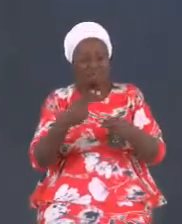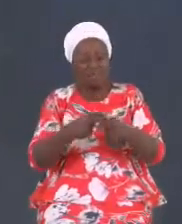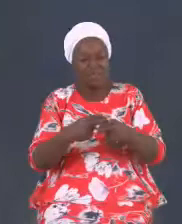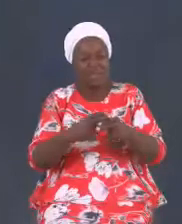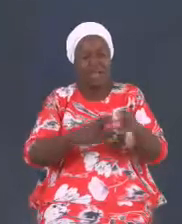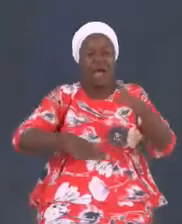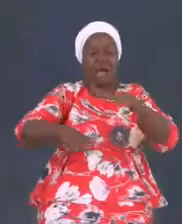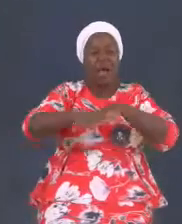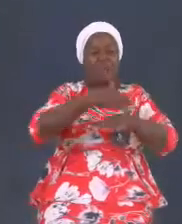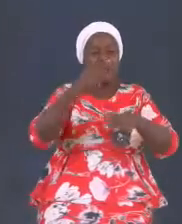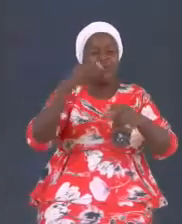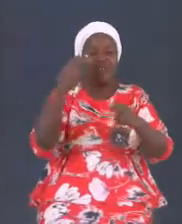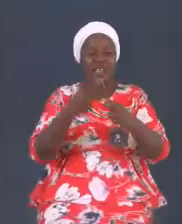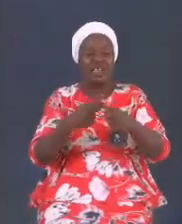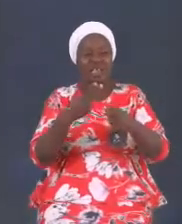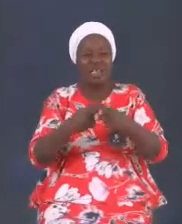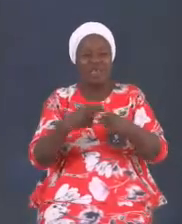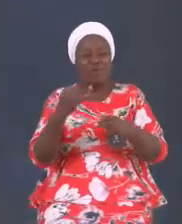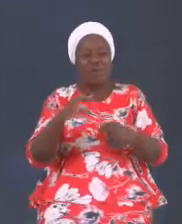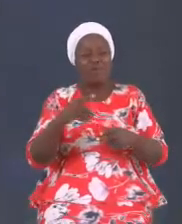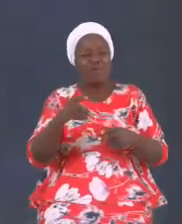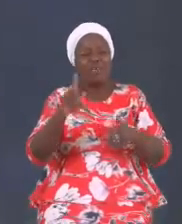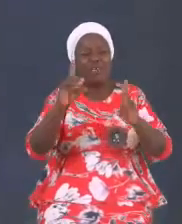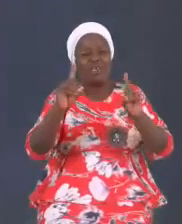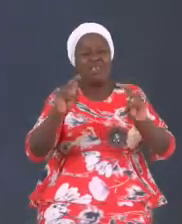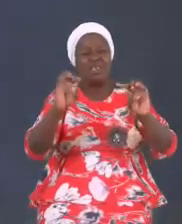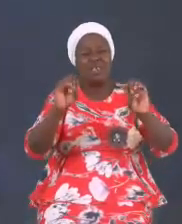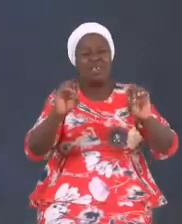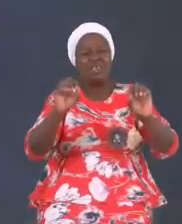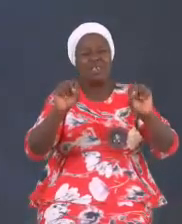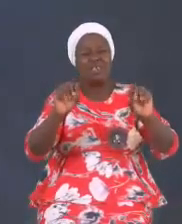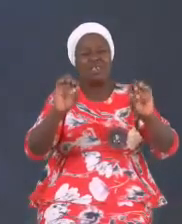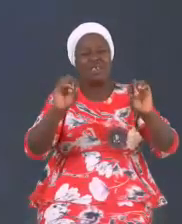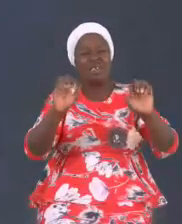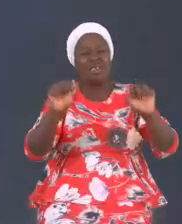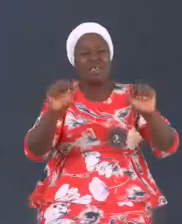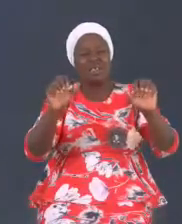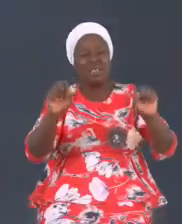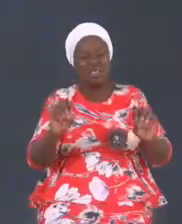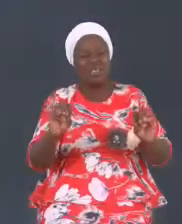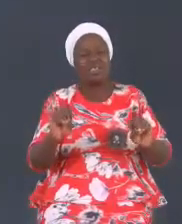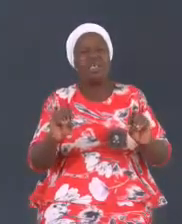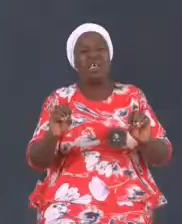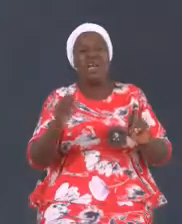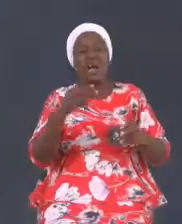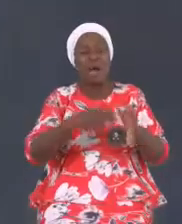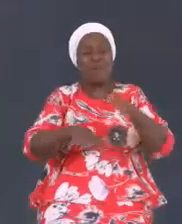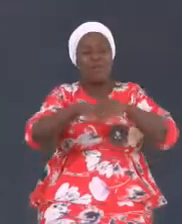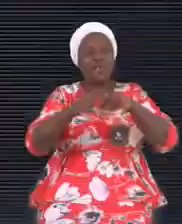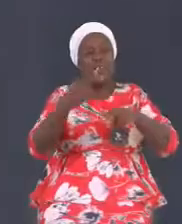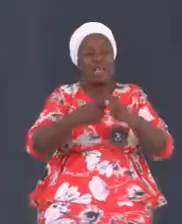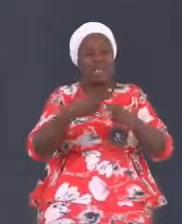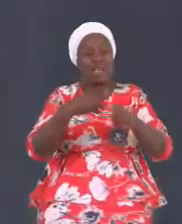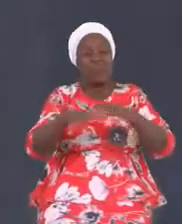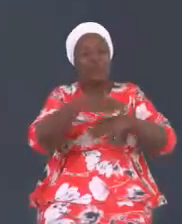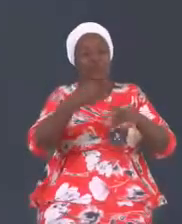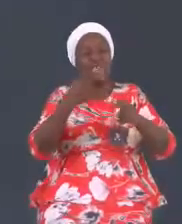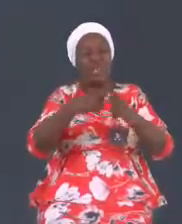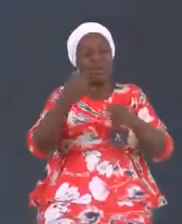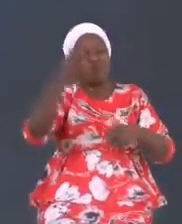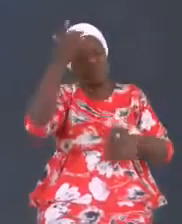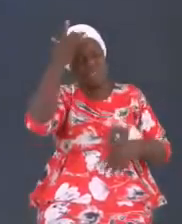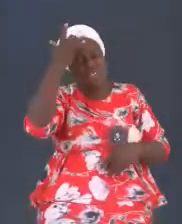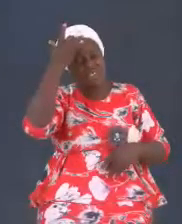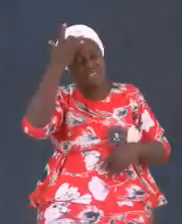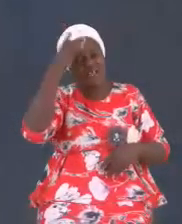above the name of disease, above the name of sickness, above the name